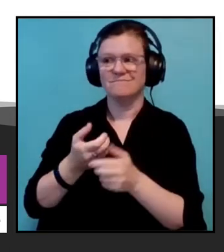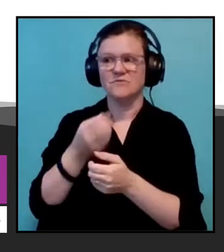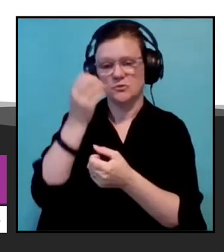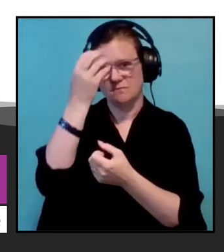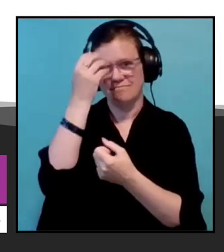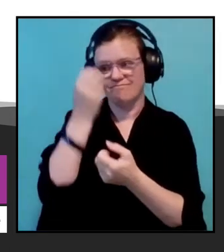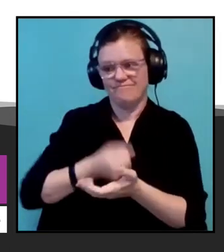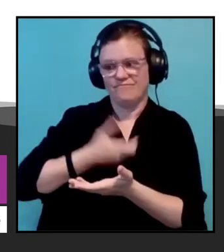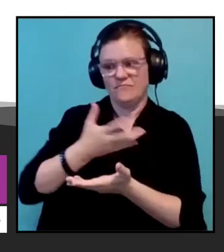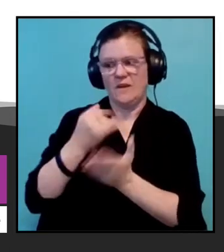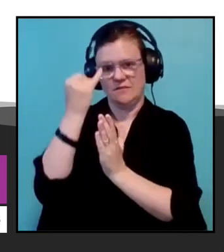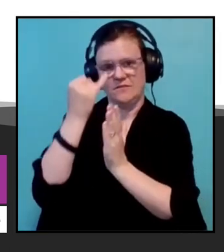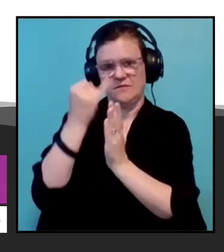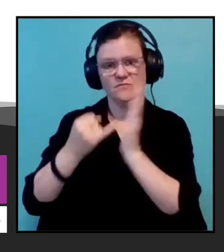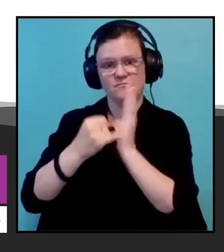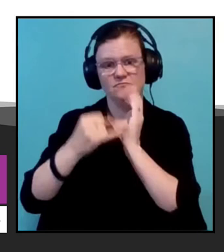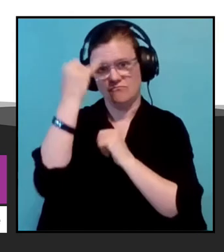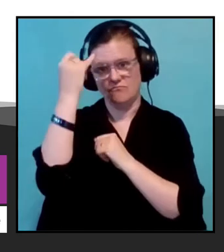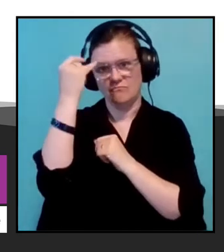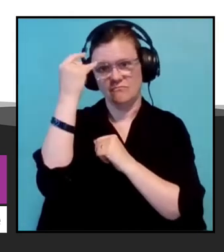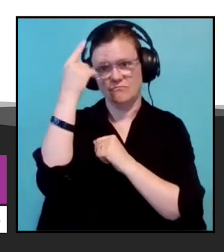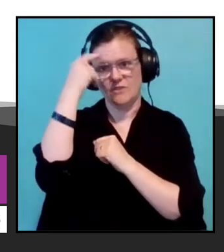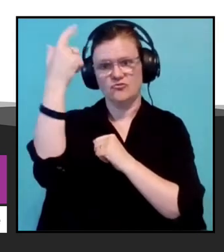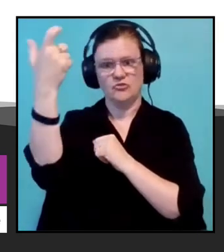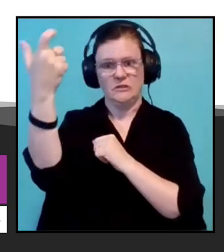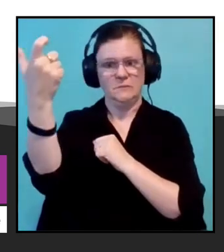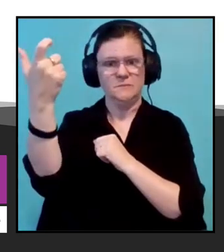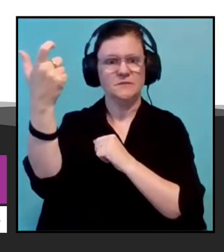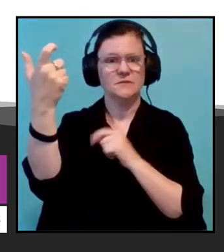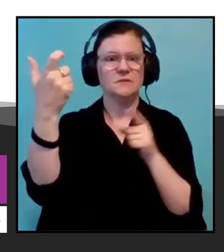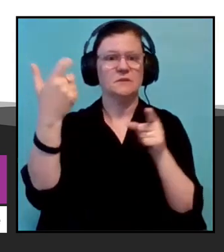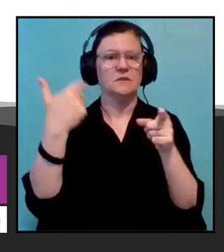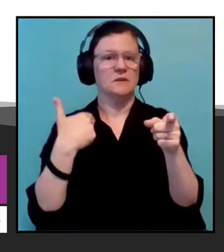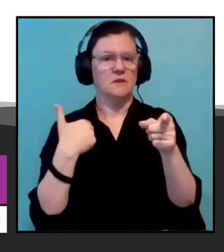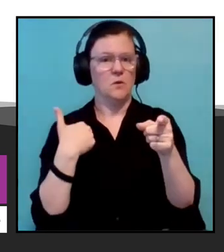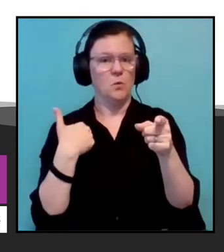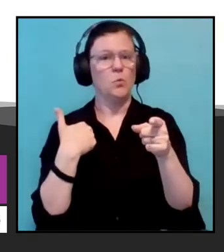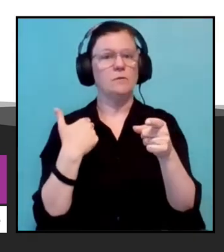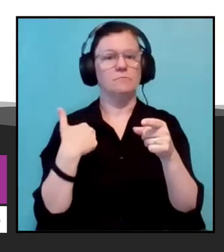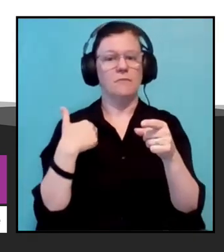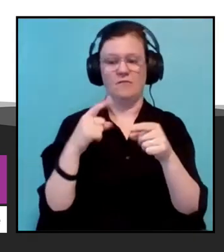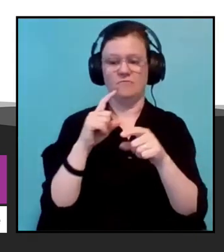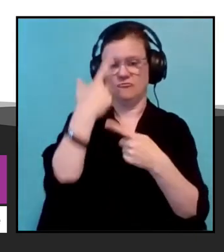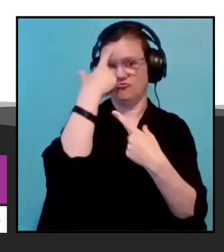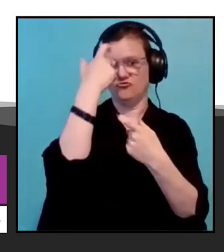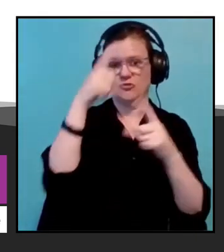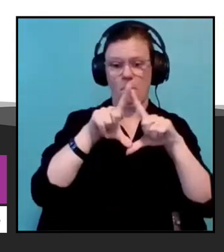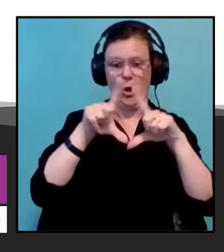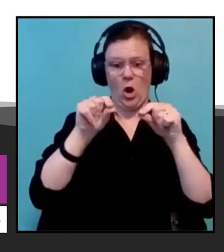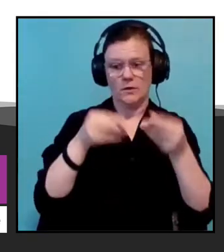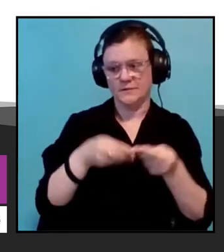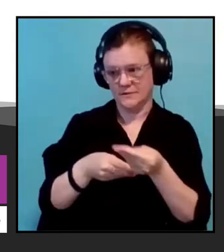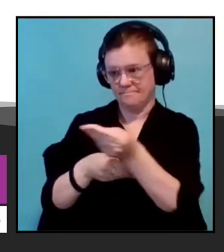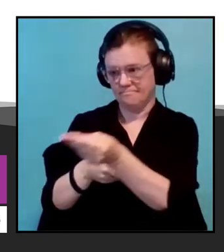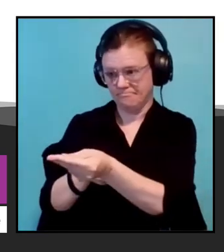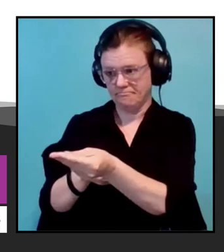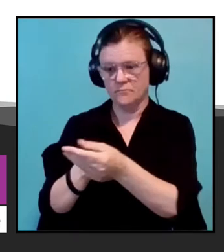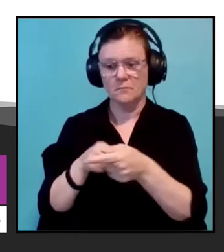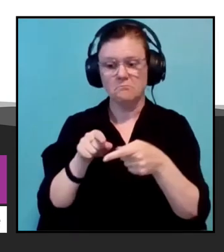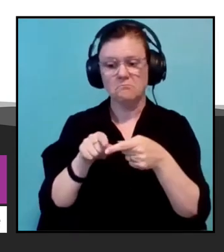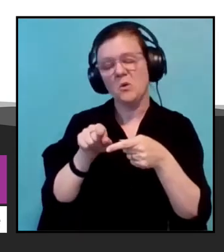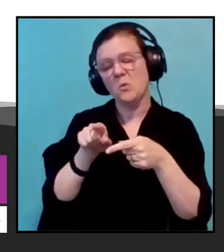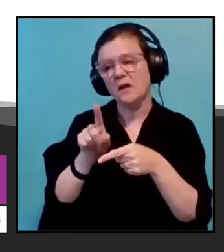created dream cards for people to respond to. these prompts